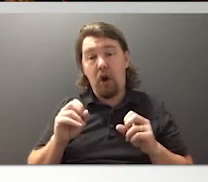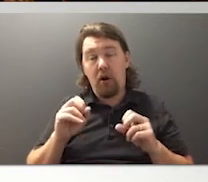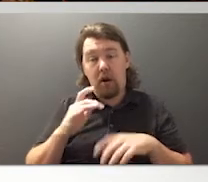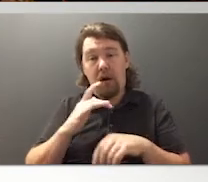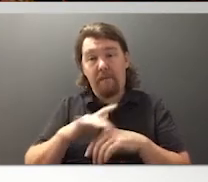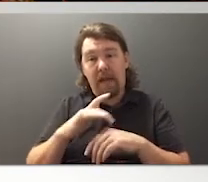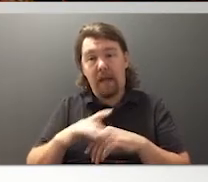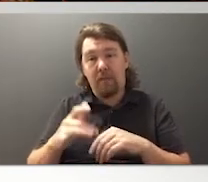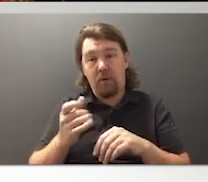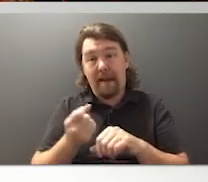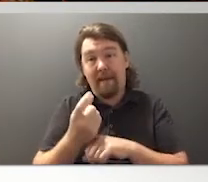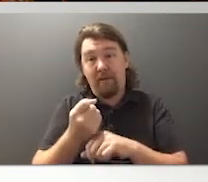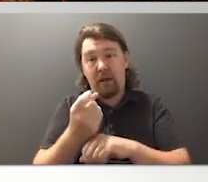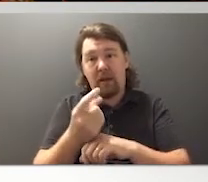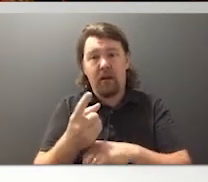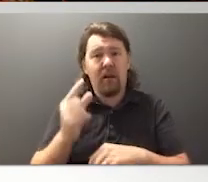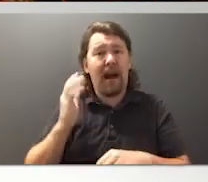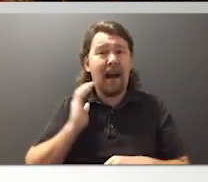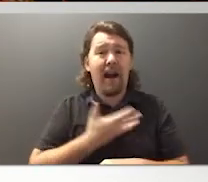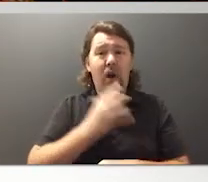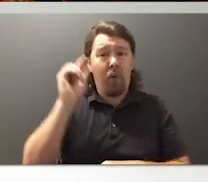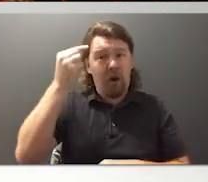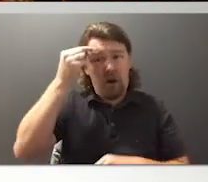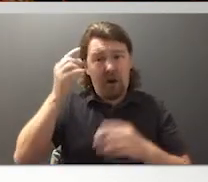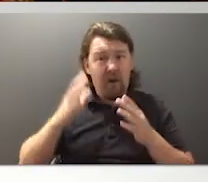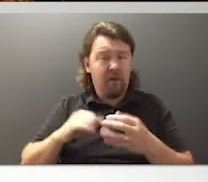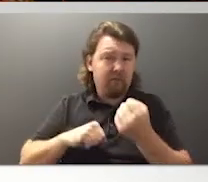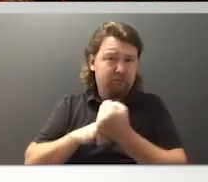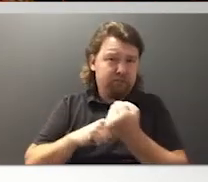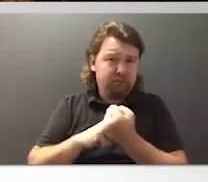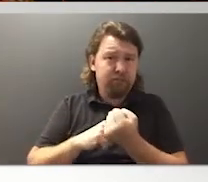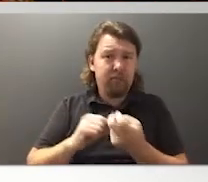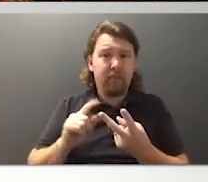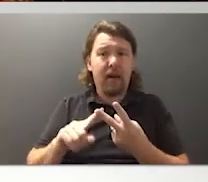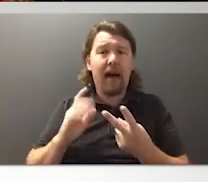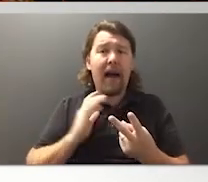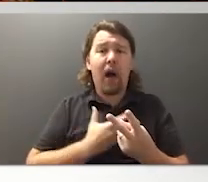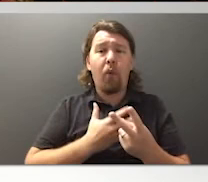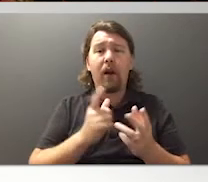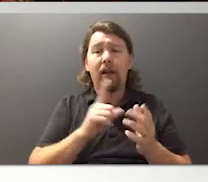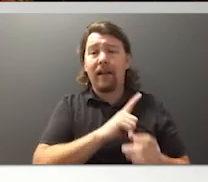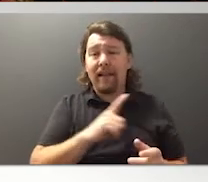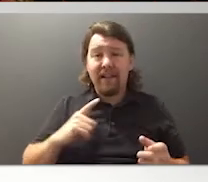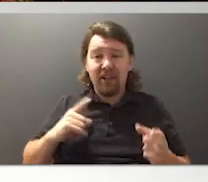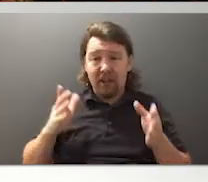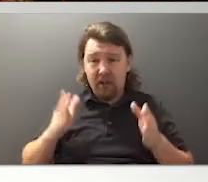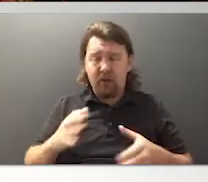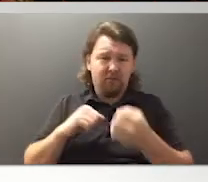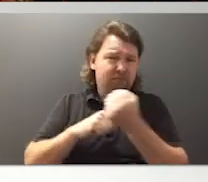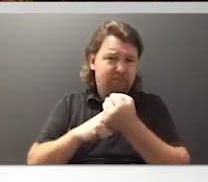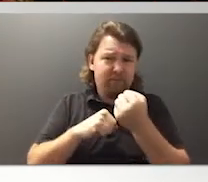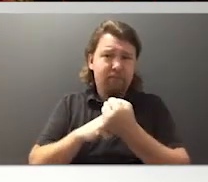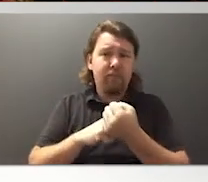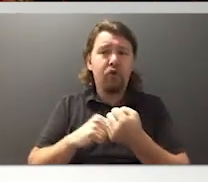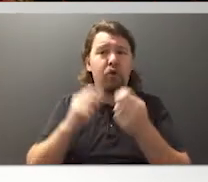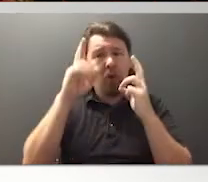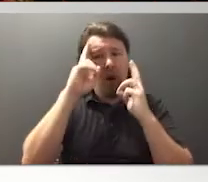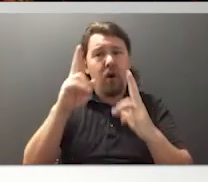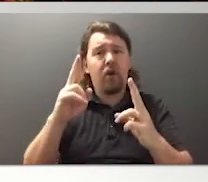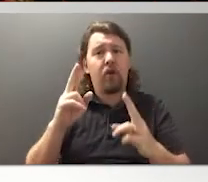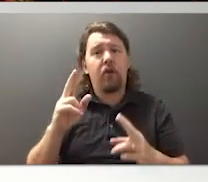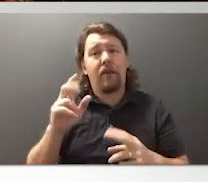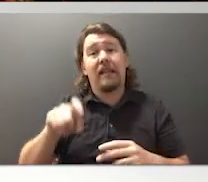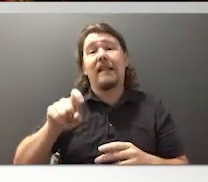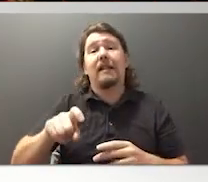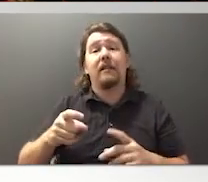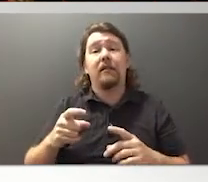tremendous support by our governor and our legislators on a bipartisan level to honor the needs of our special needs